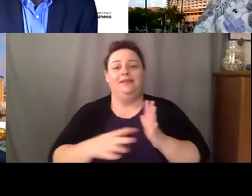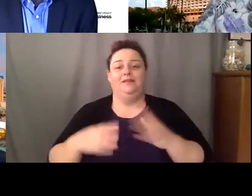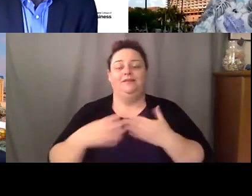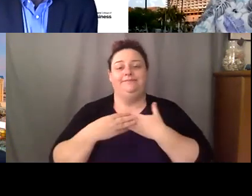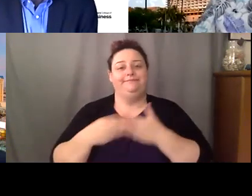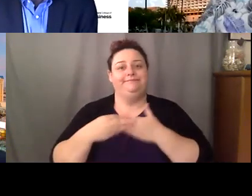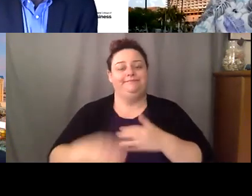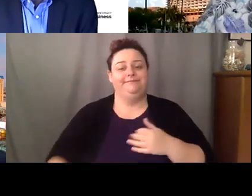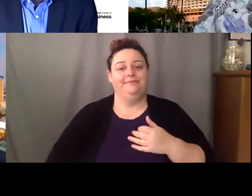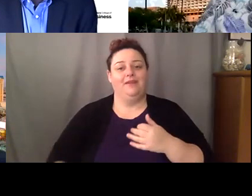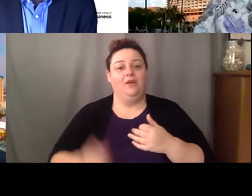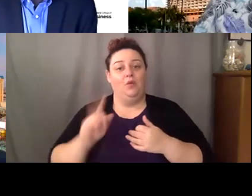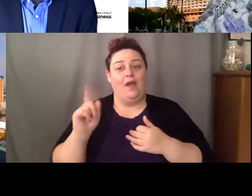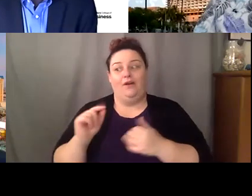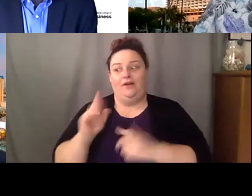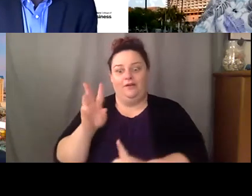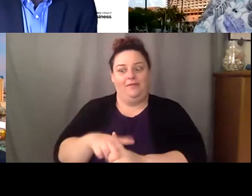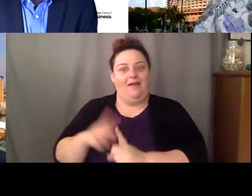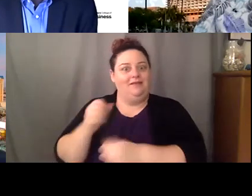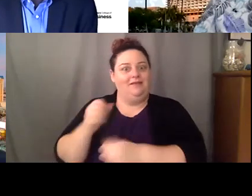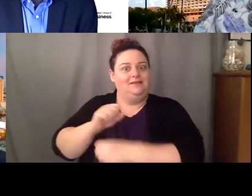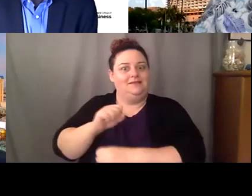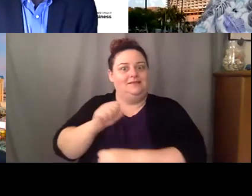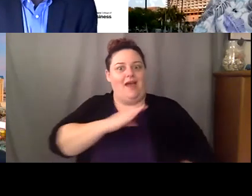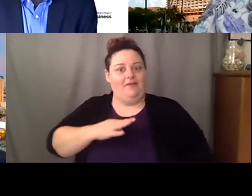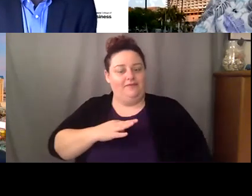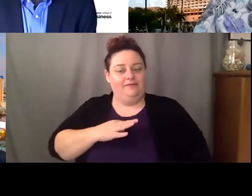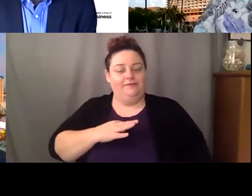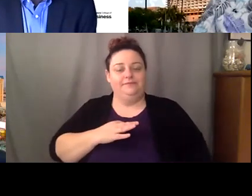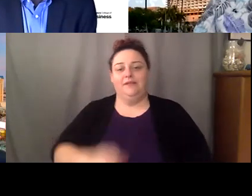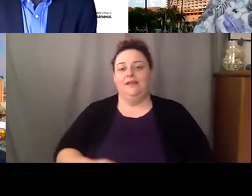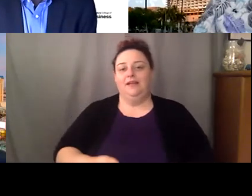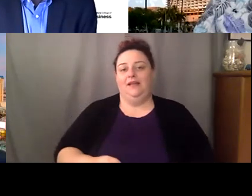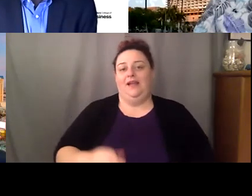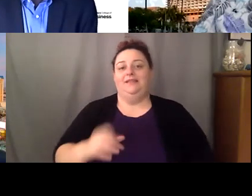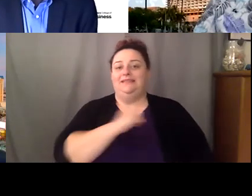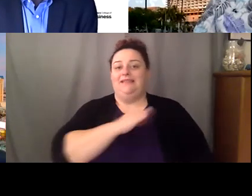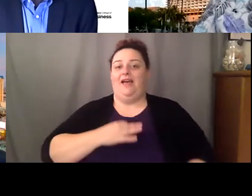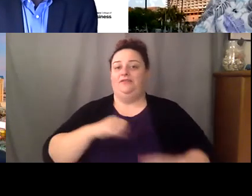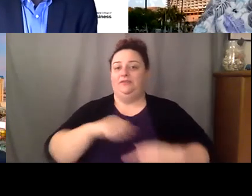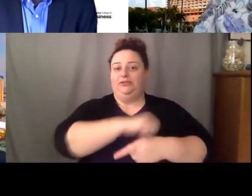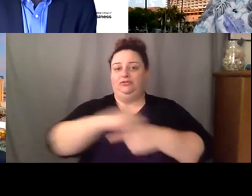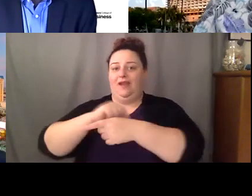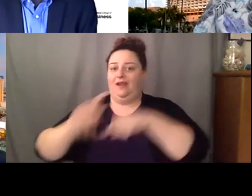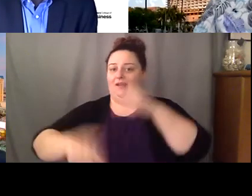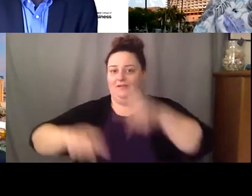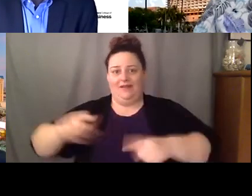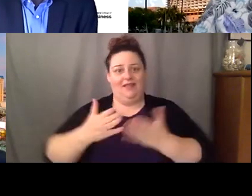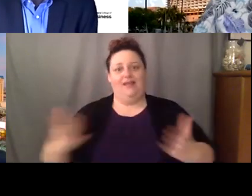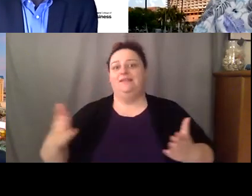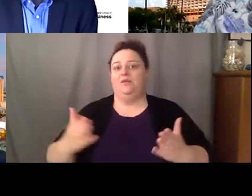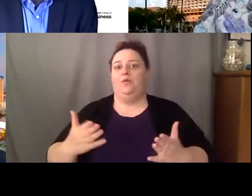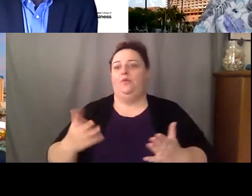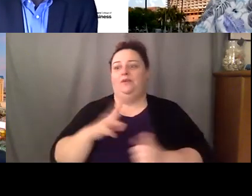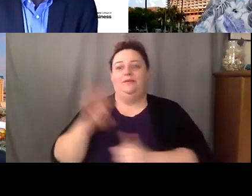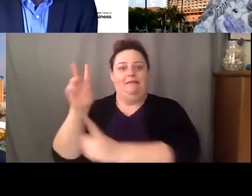you're using staff. Again, the cross utilization of staff is important too, where